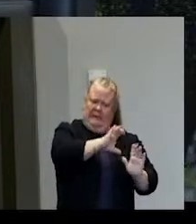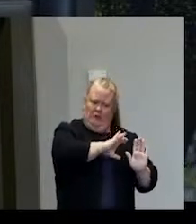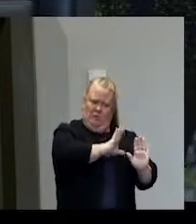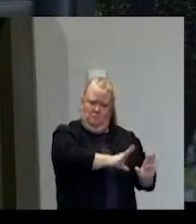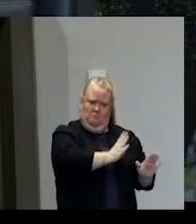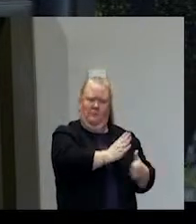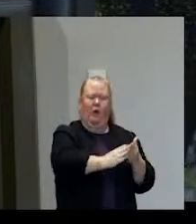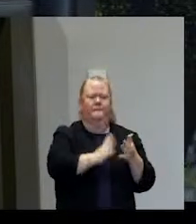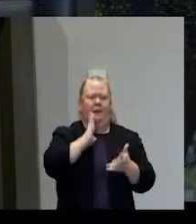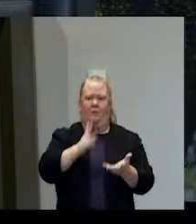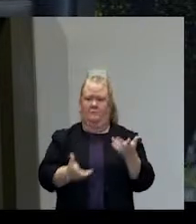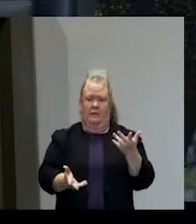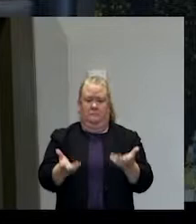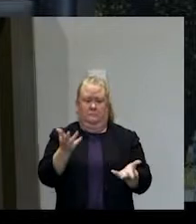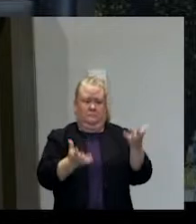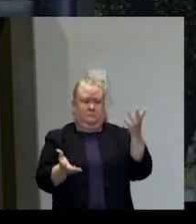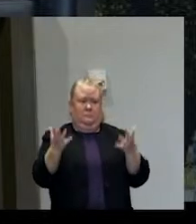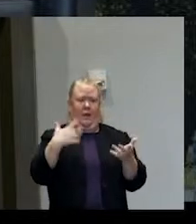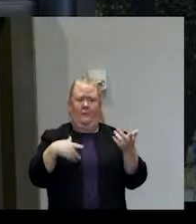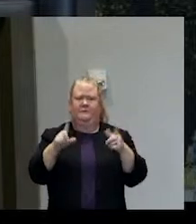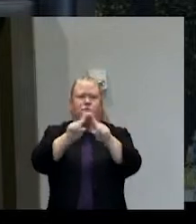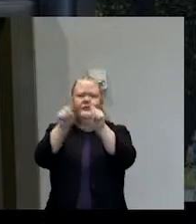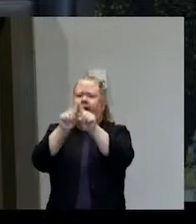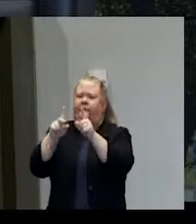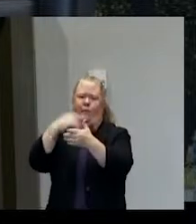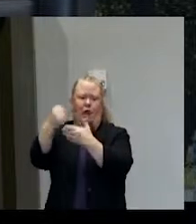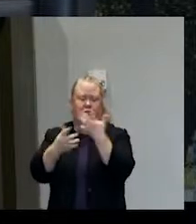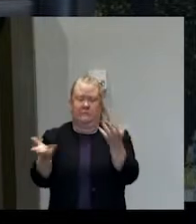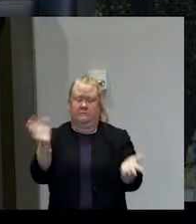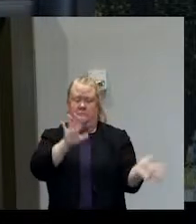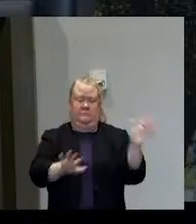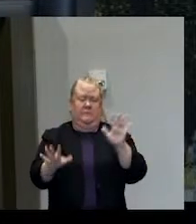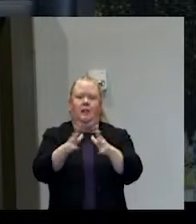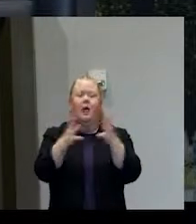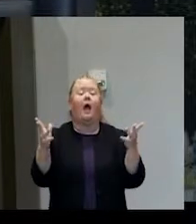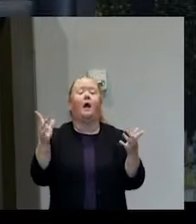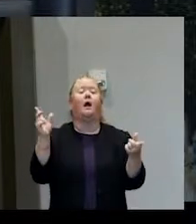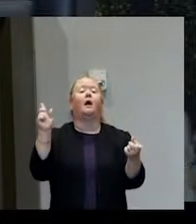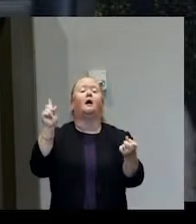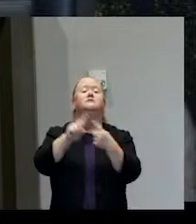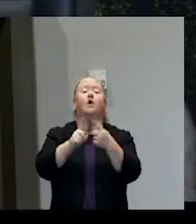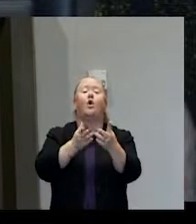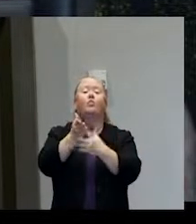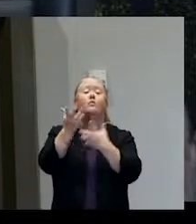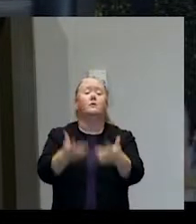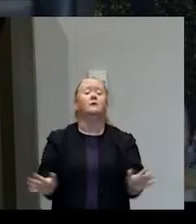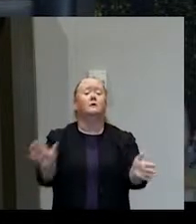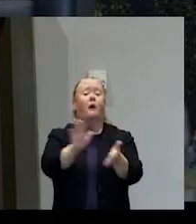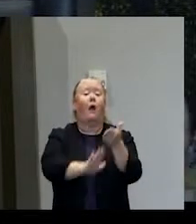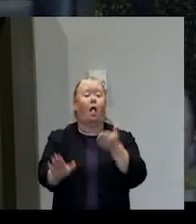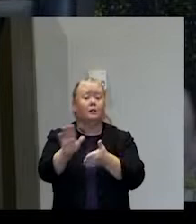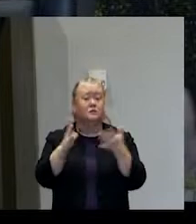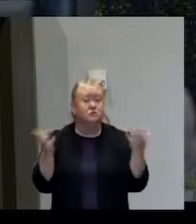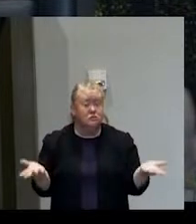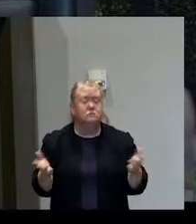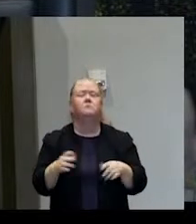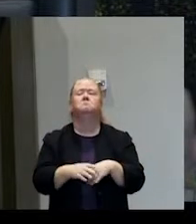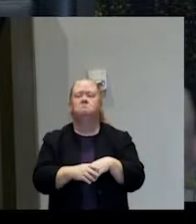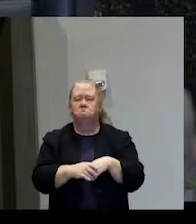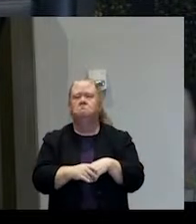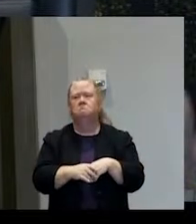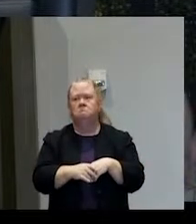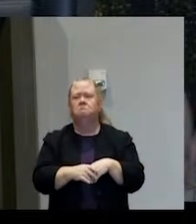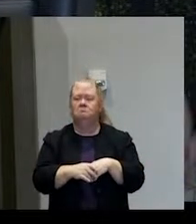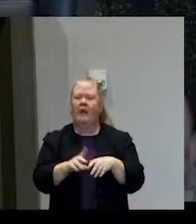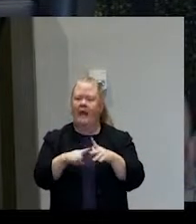sort of juggling a lot of stuff and making these own projects. And it wasn't until I got to college where I started, again,